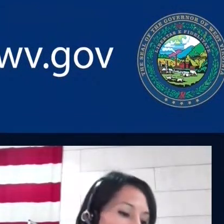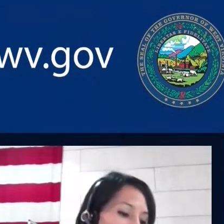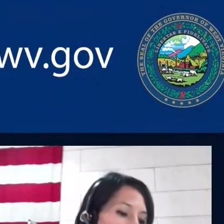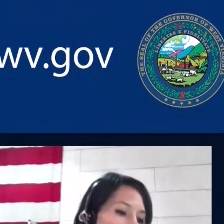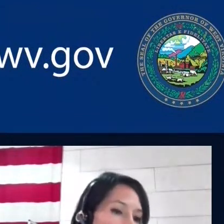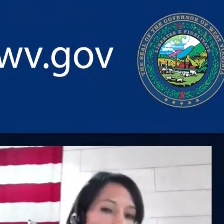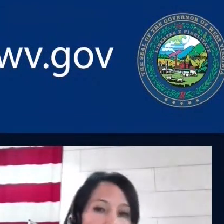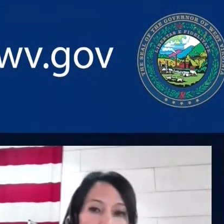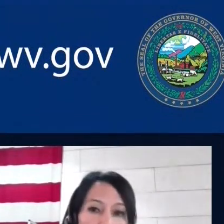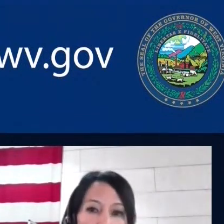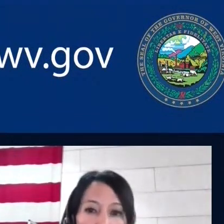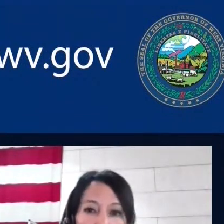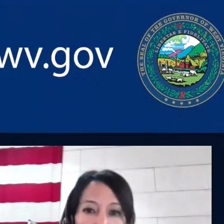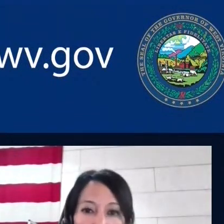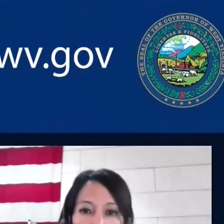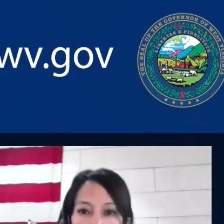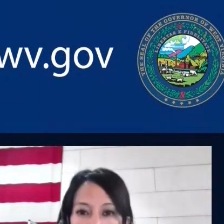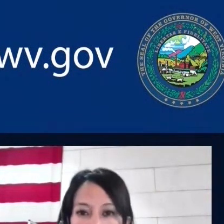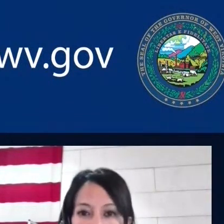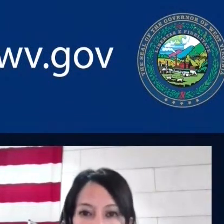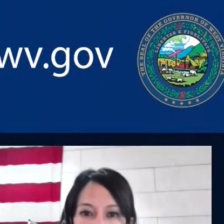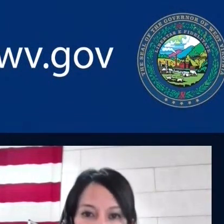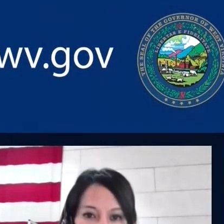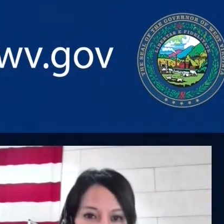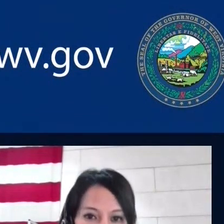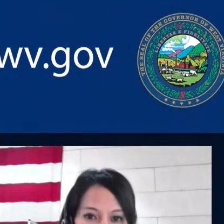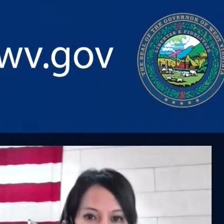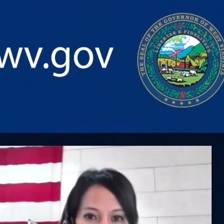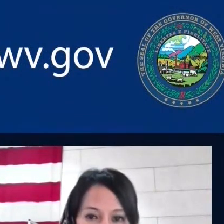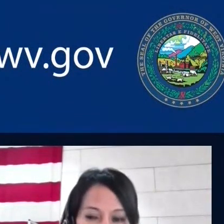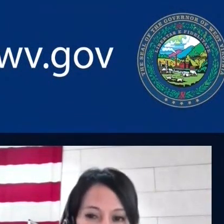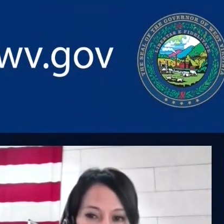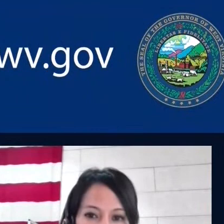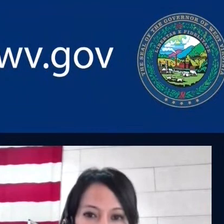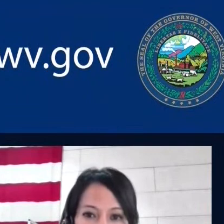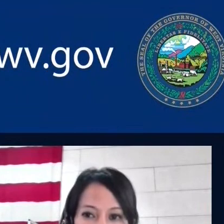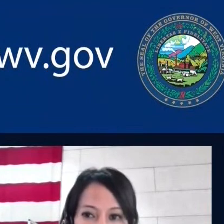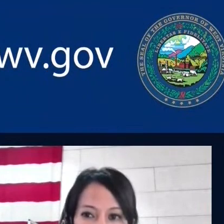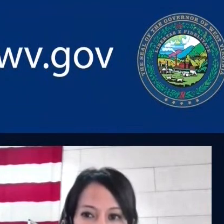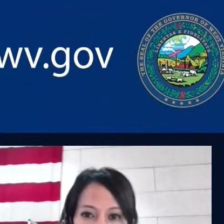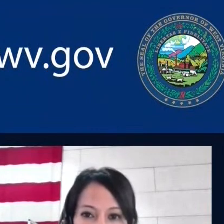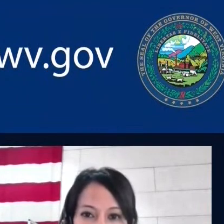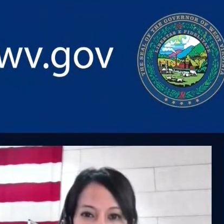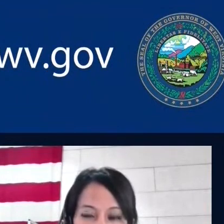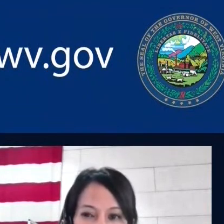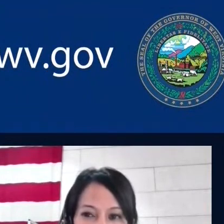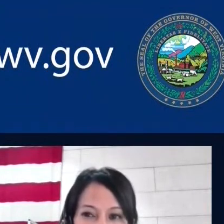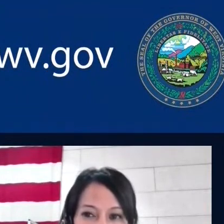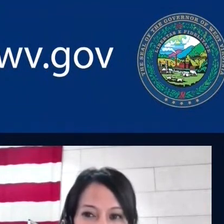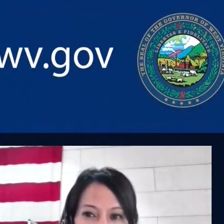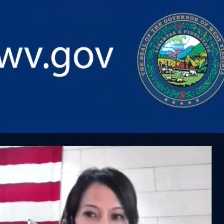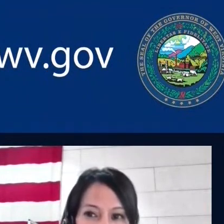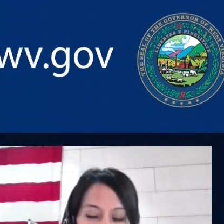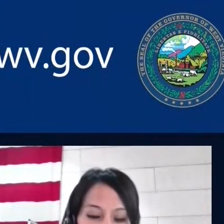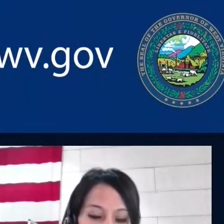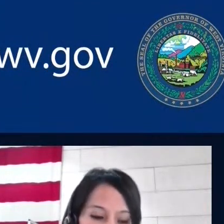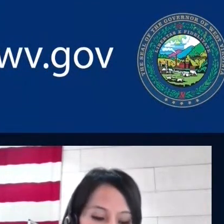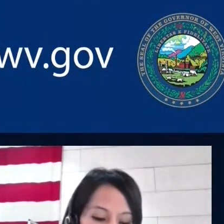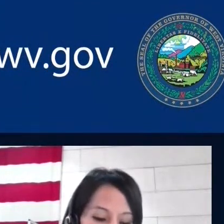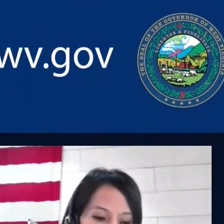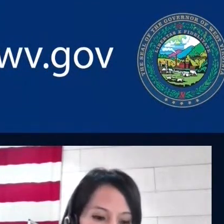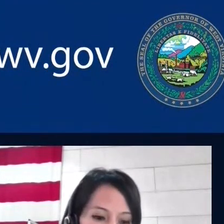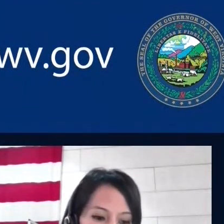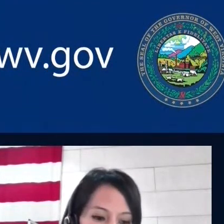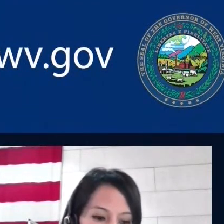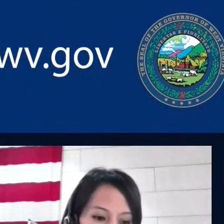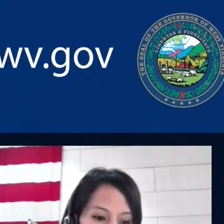look like, what the world would look like, West Virginia would look like without vaccination at this point, with those variants in play? Dr.